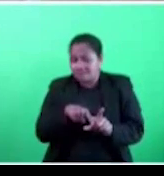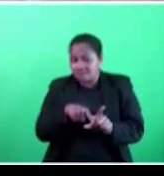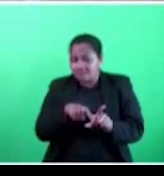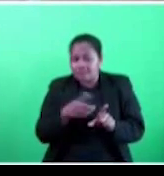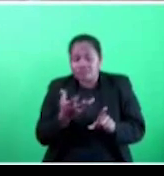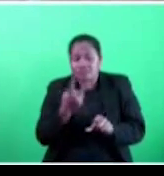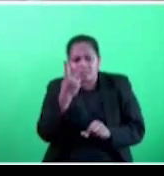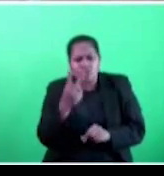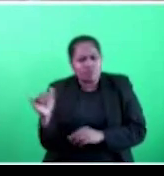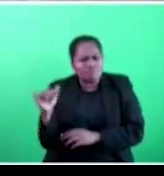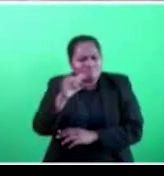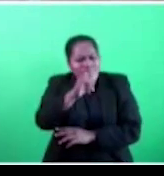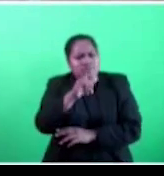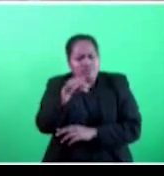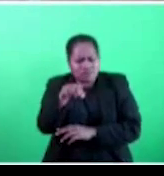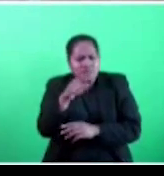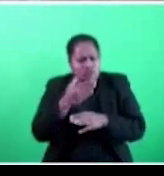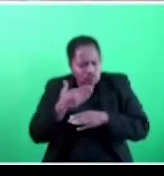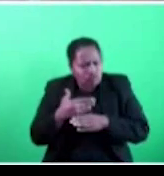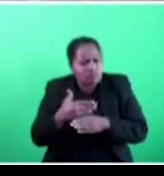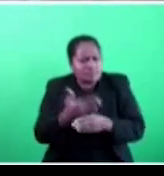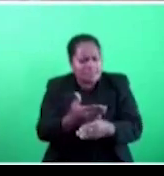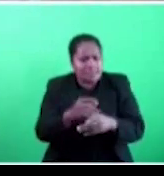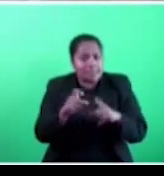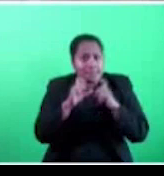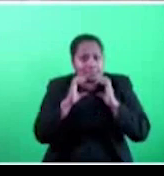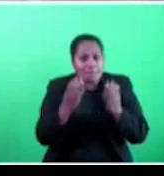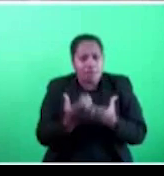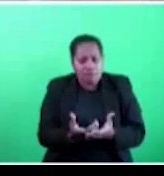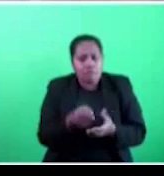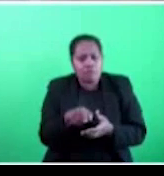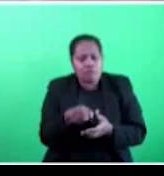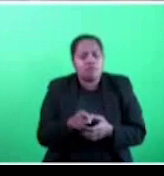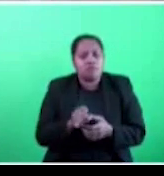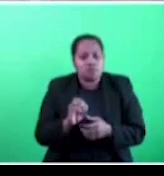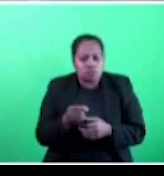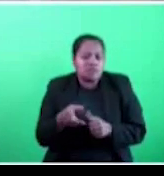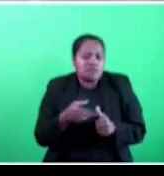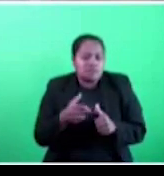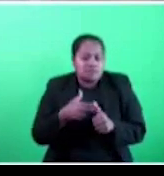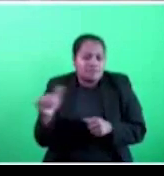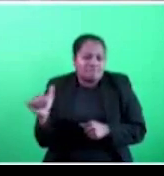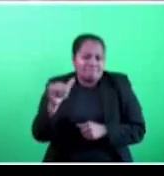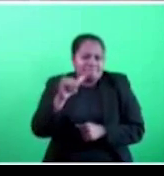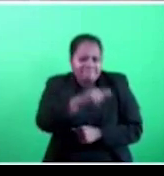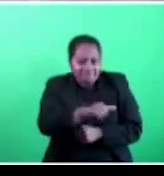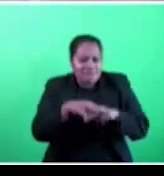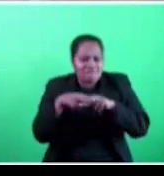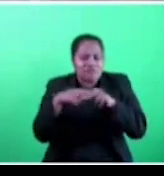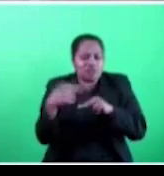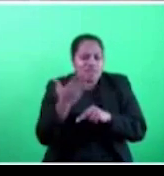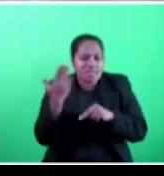two aircraft have been in operation since December, and they've quickly become a favourite for travellers with Fiji Airways. They've, of course, enhanced